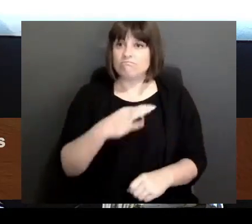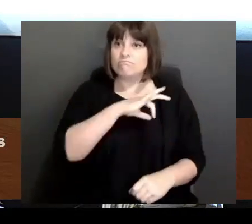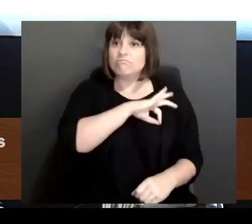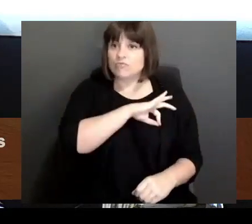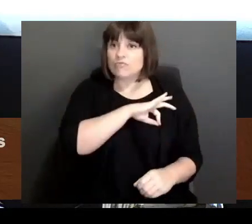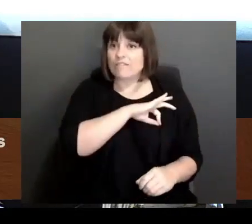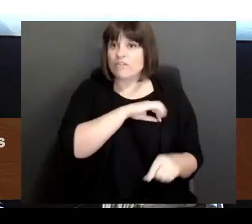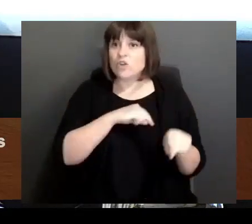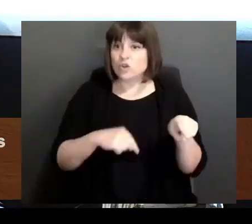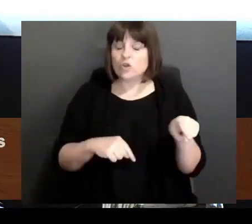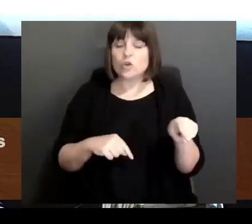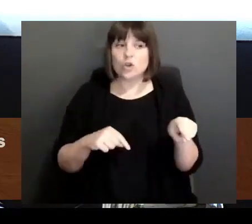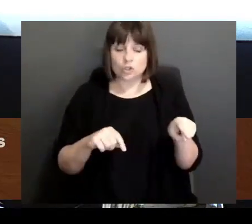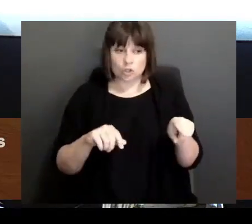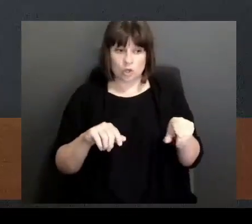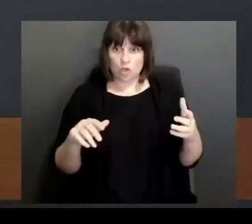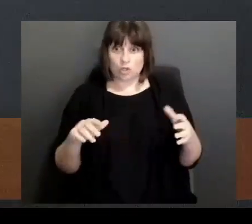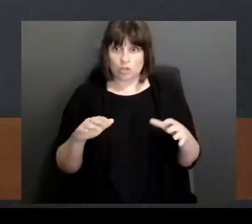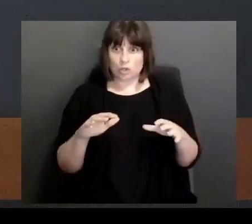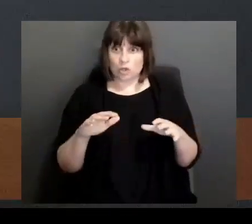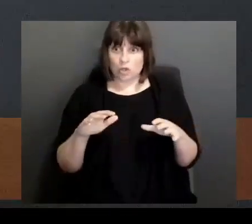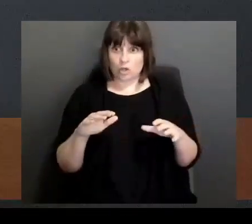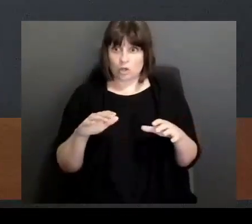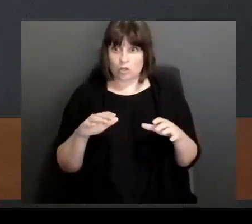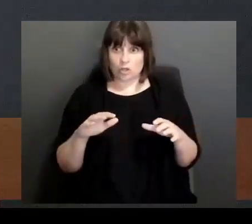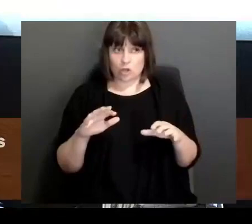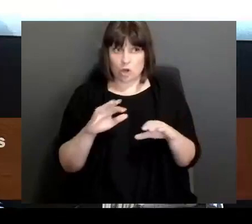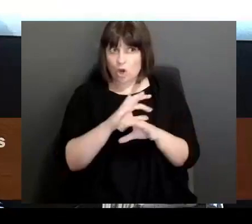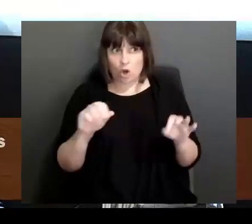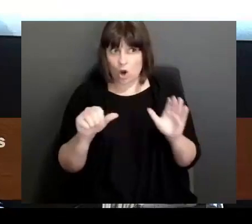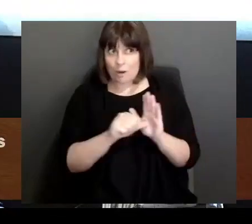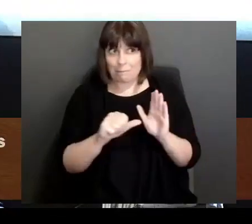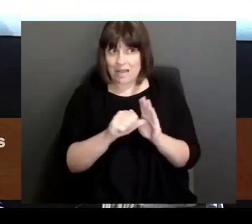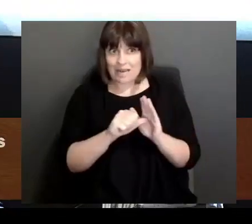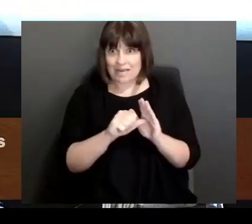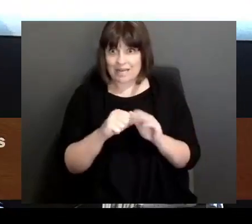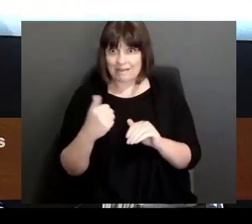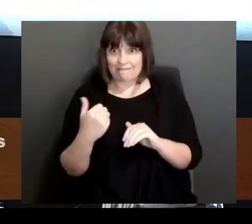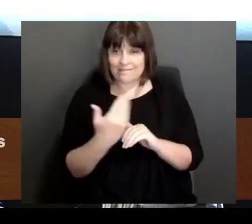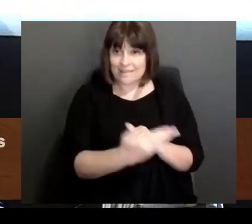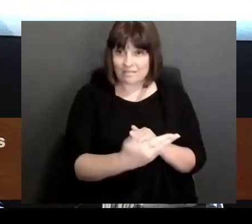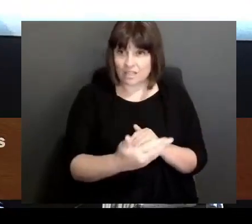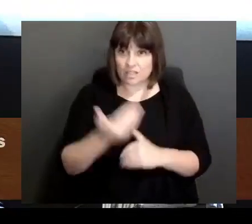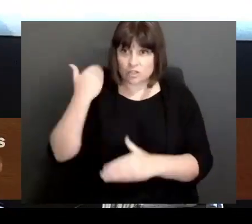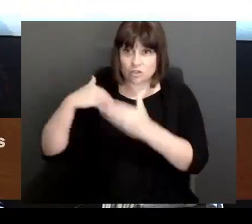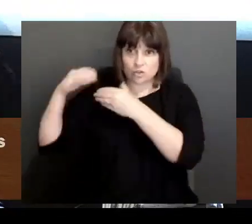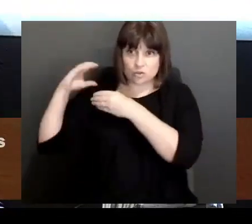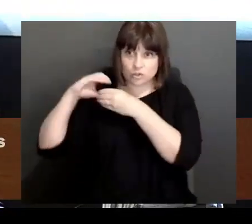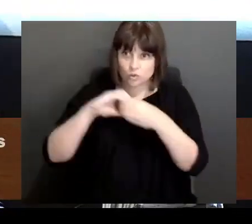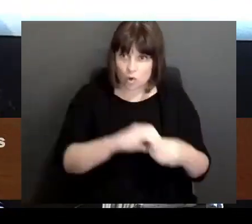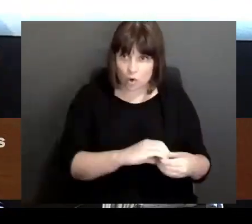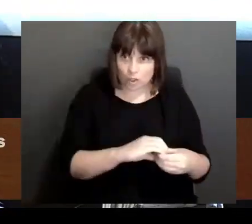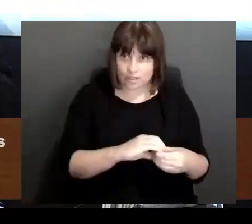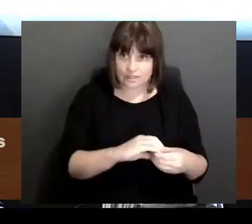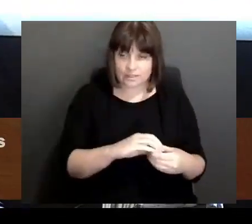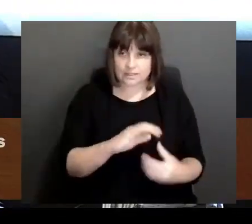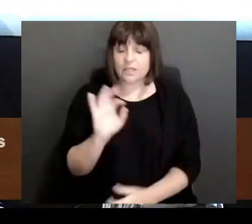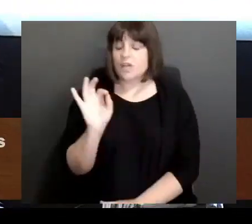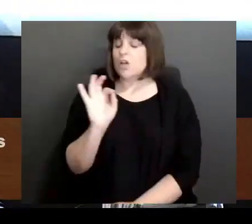if any, has gone back to TOs, traditional owners. Not that you would say is some type